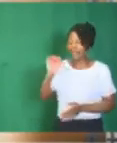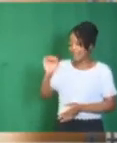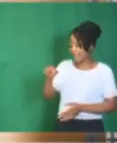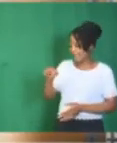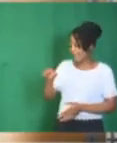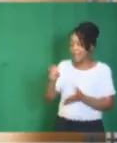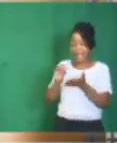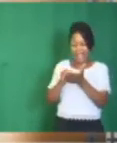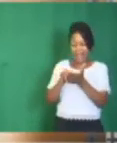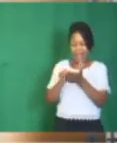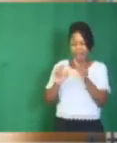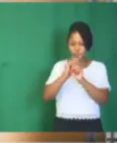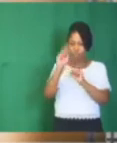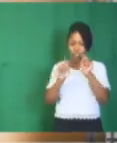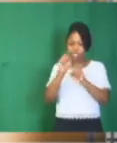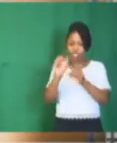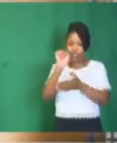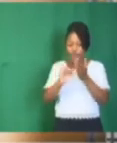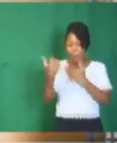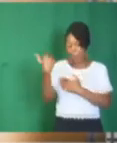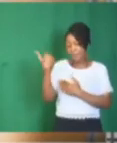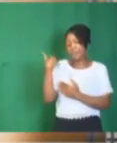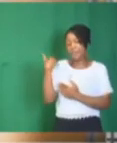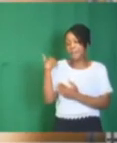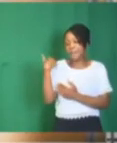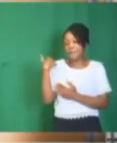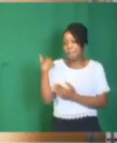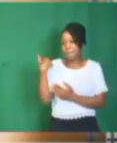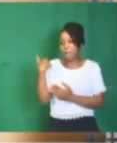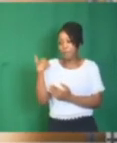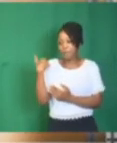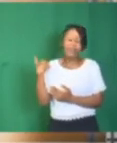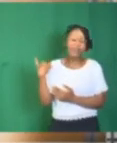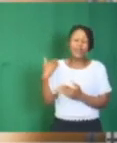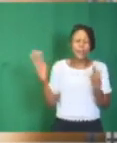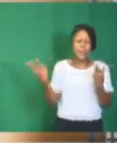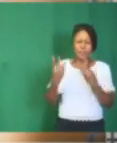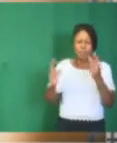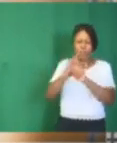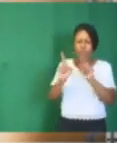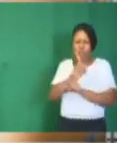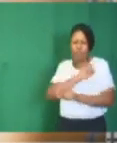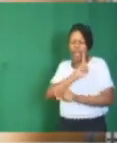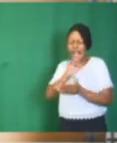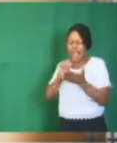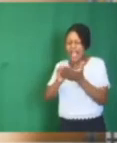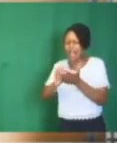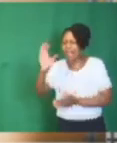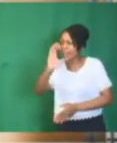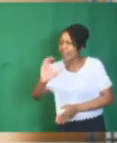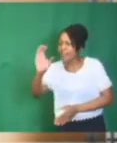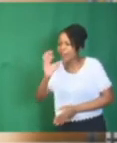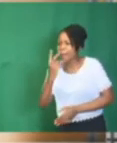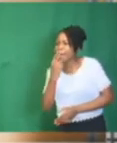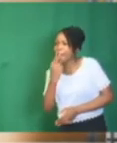past sessions, which is what gives blood color, what happens during respiration, and how